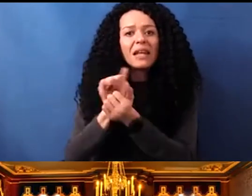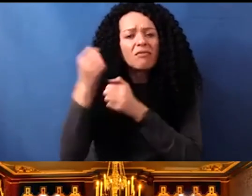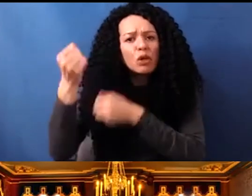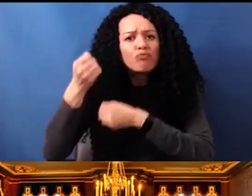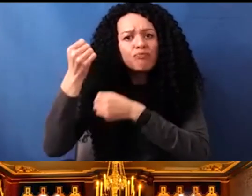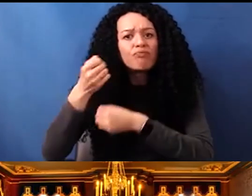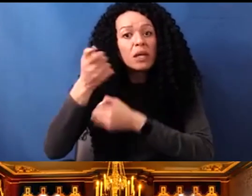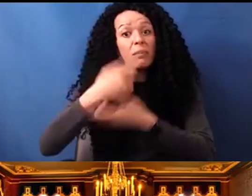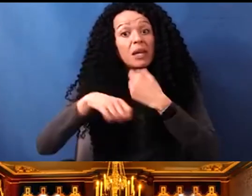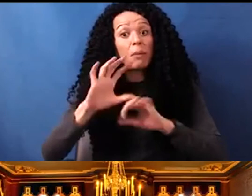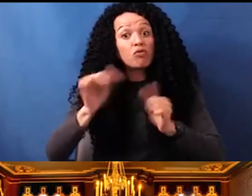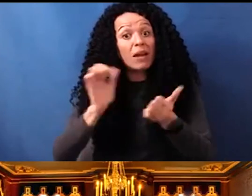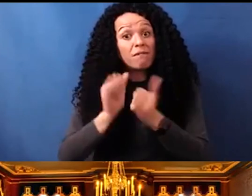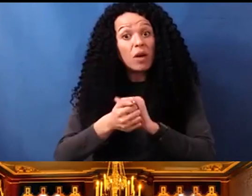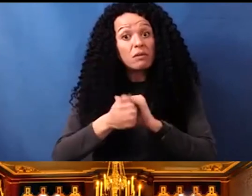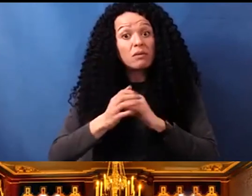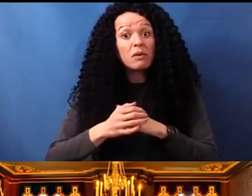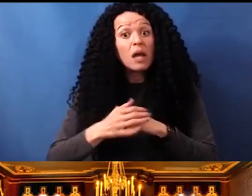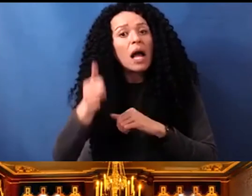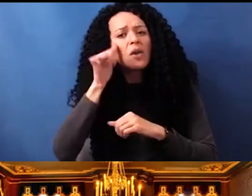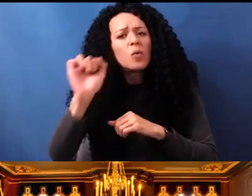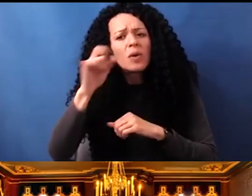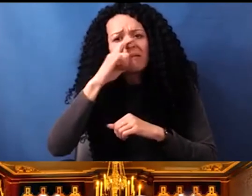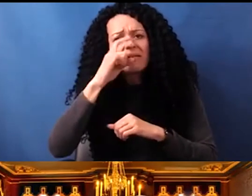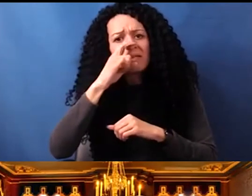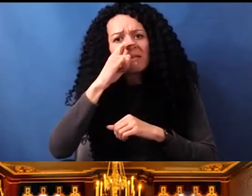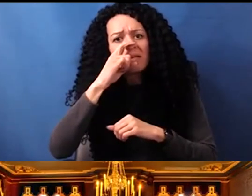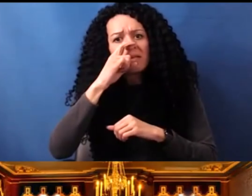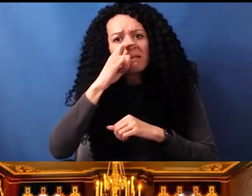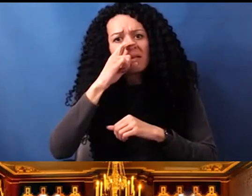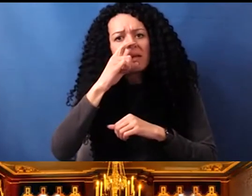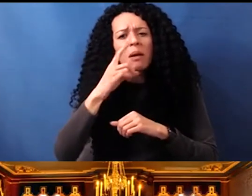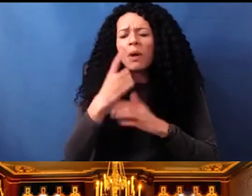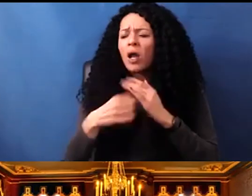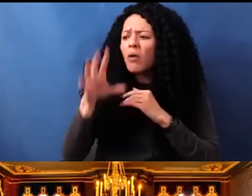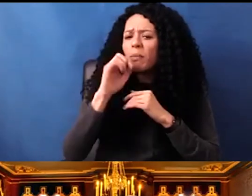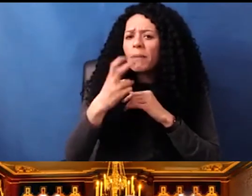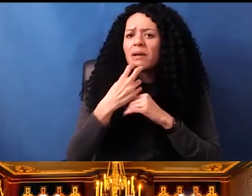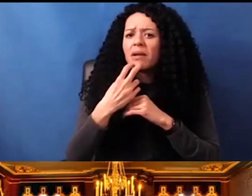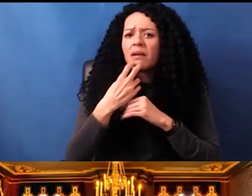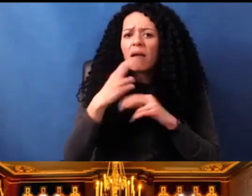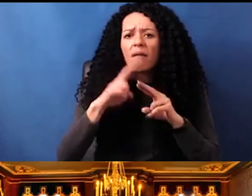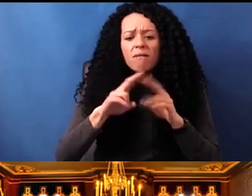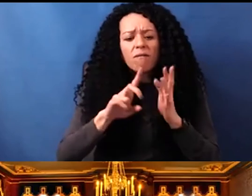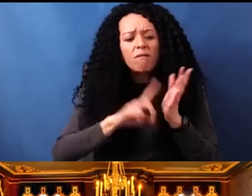great friend, and I knew her sisters, but only remember her niece, Florence Nightingale,